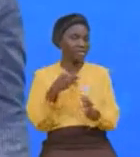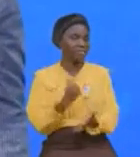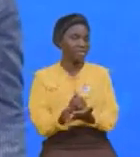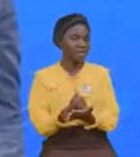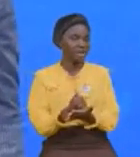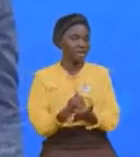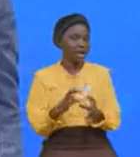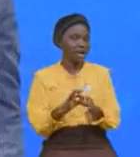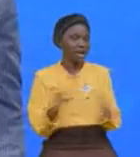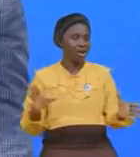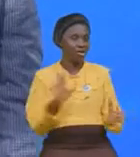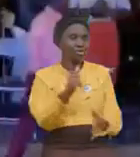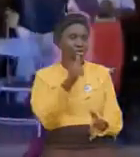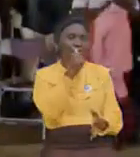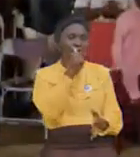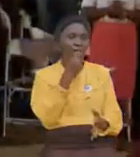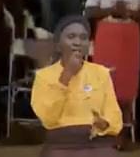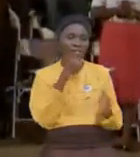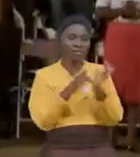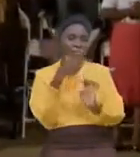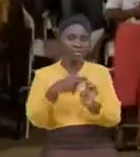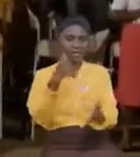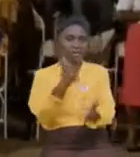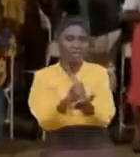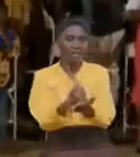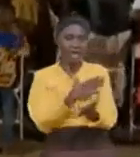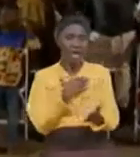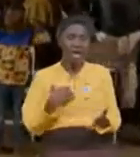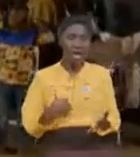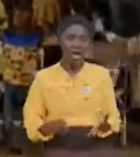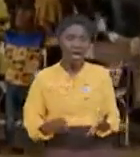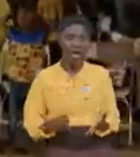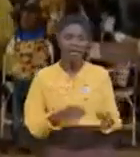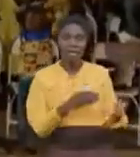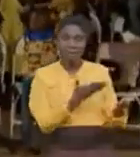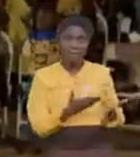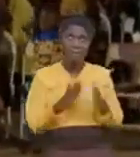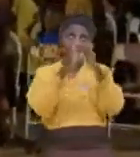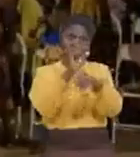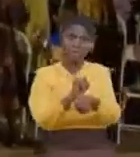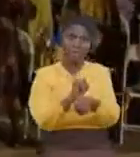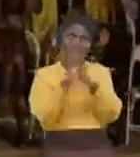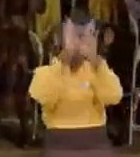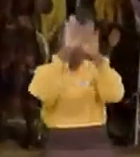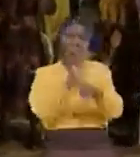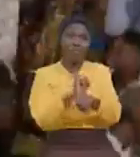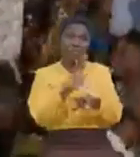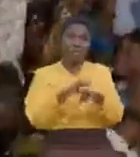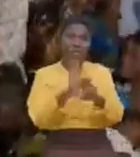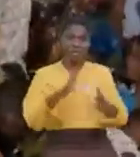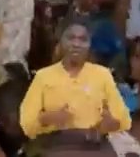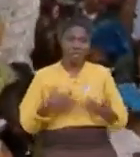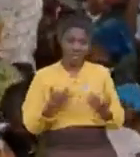Loosen your dumb tongues. And it will bring miracle upon your life tonight in Jesus' name.